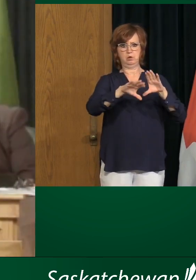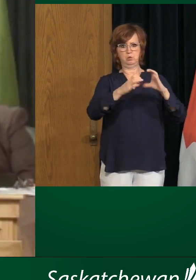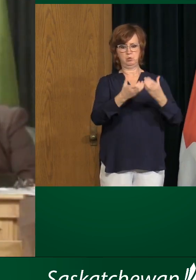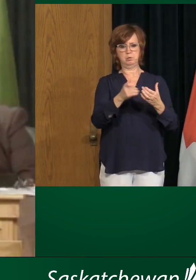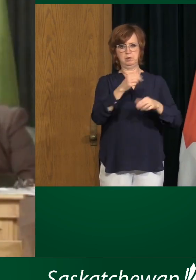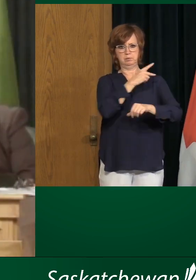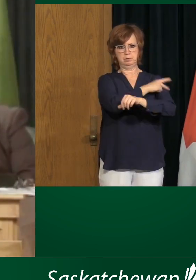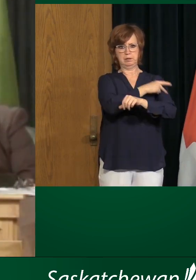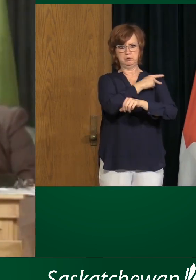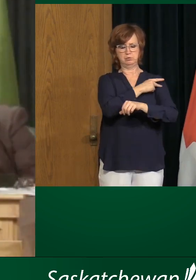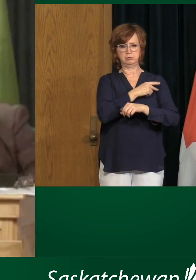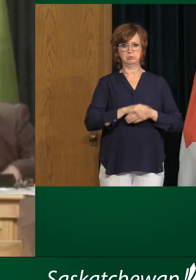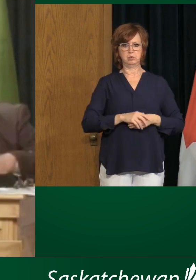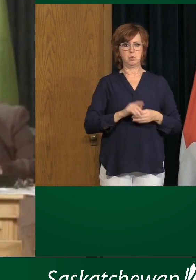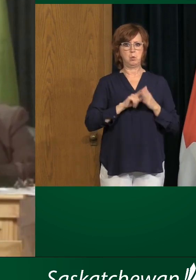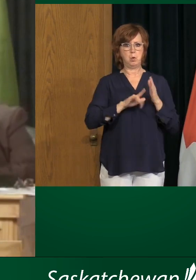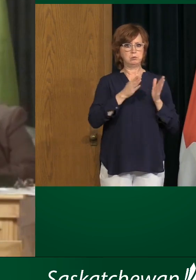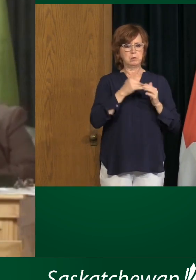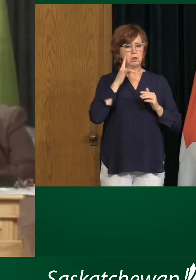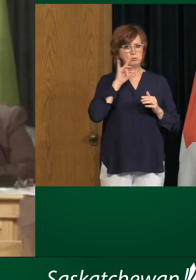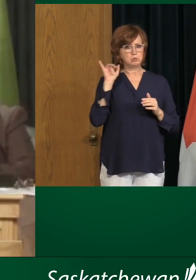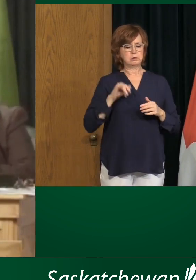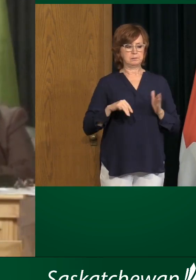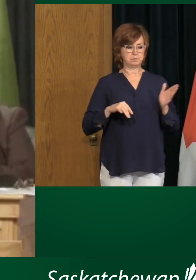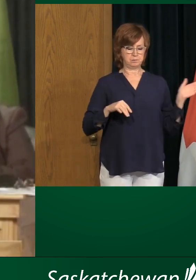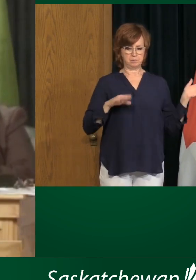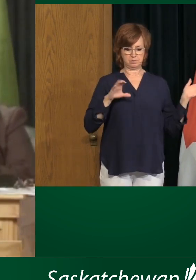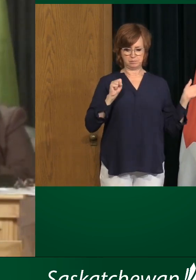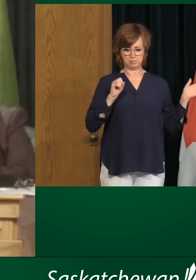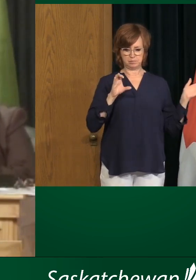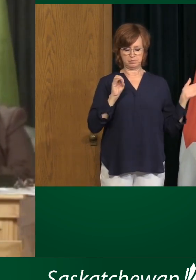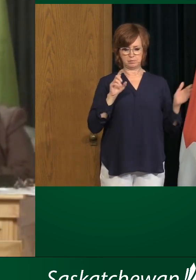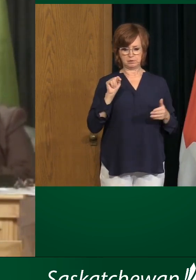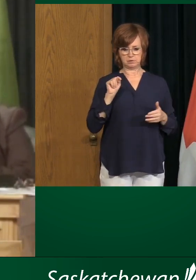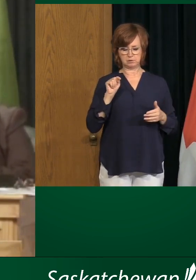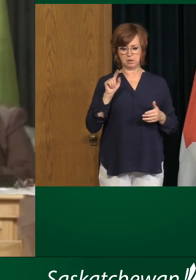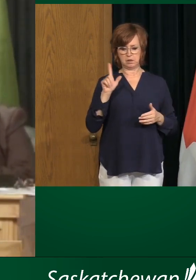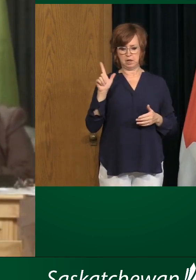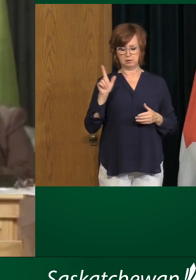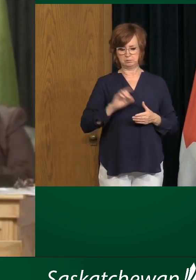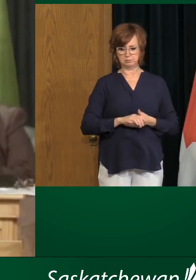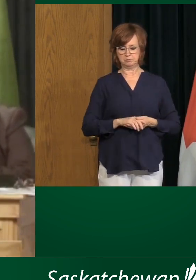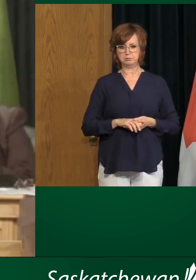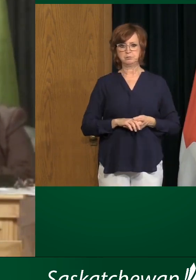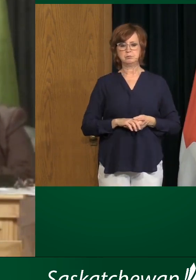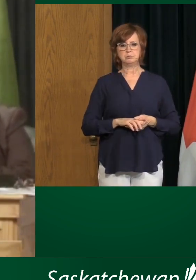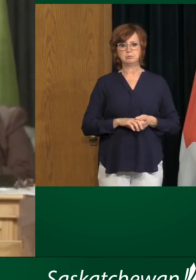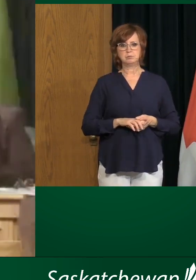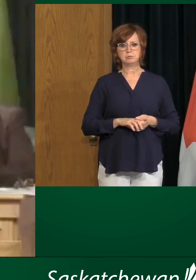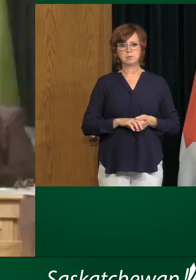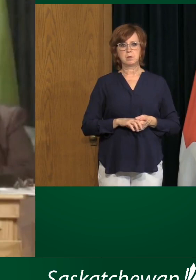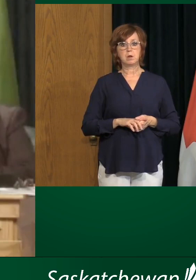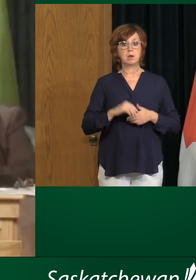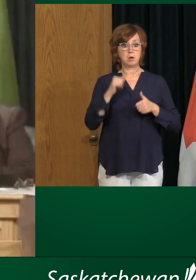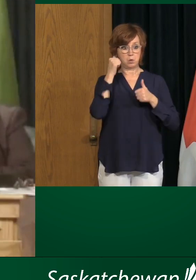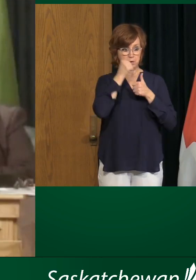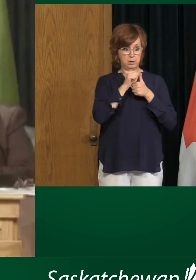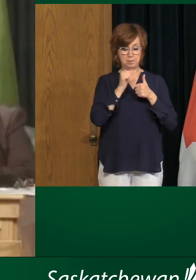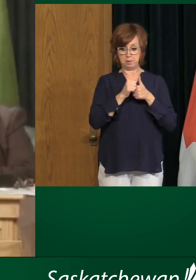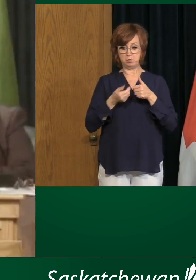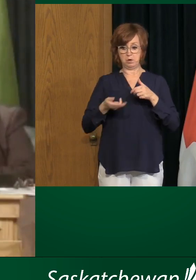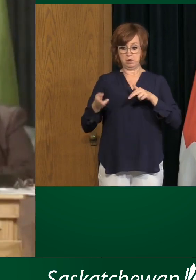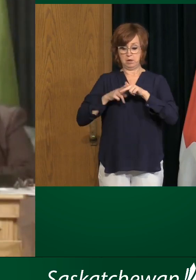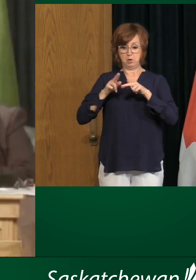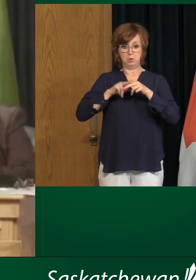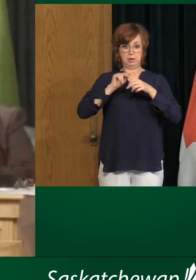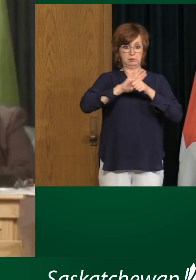Well, I'll start, but to keep in mind, at the same time that we increased our testing across the province for COVID-19, including